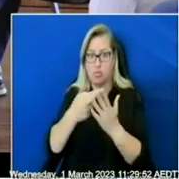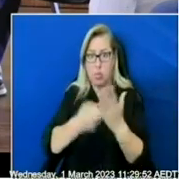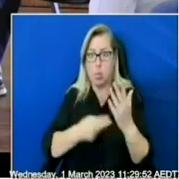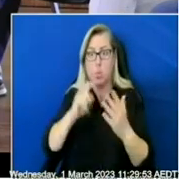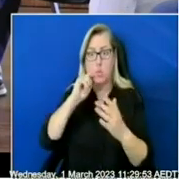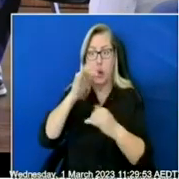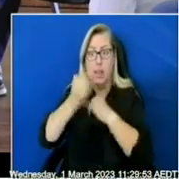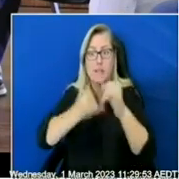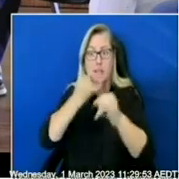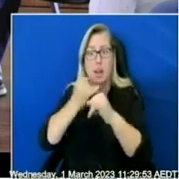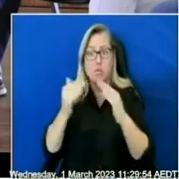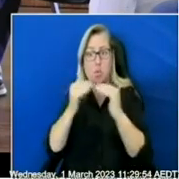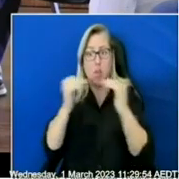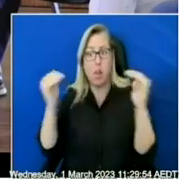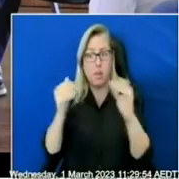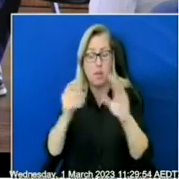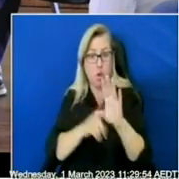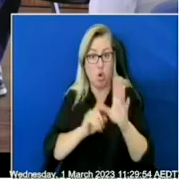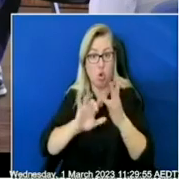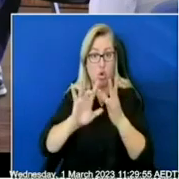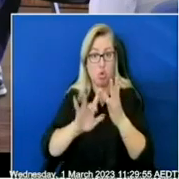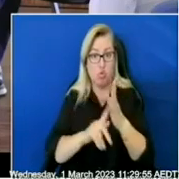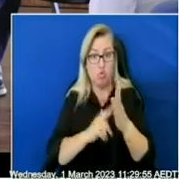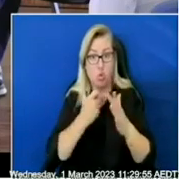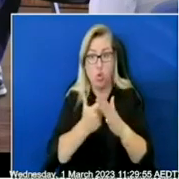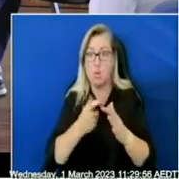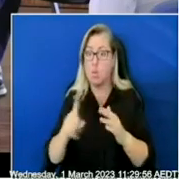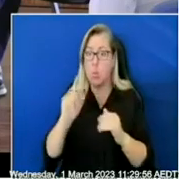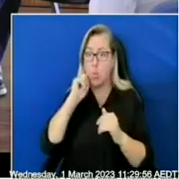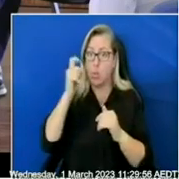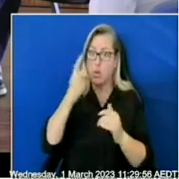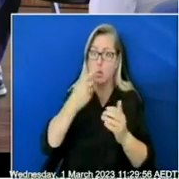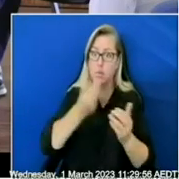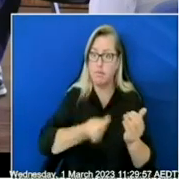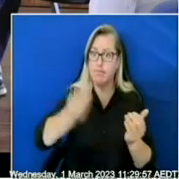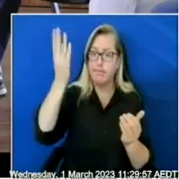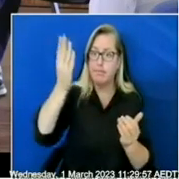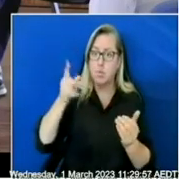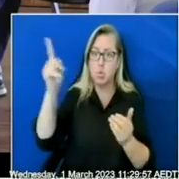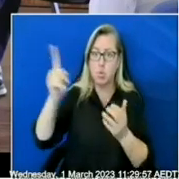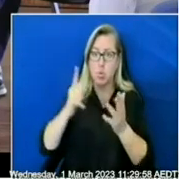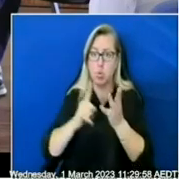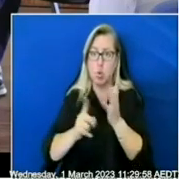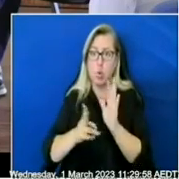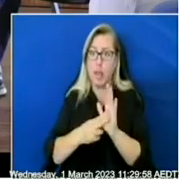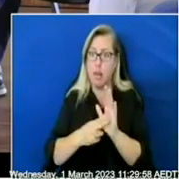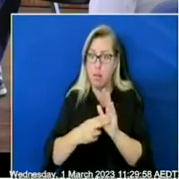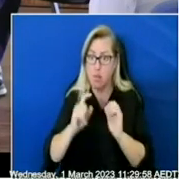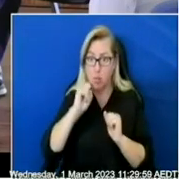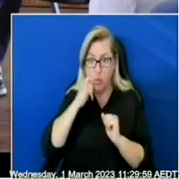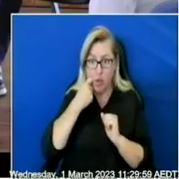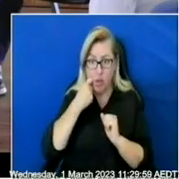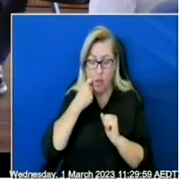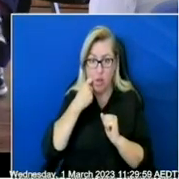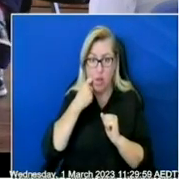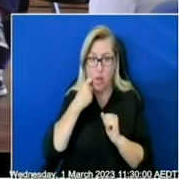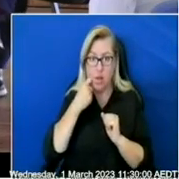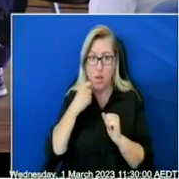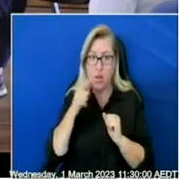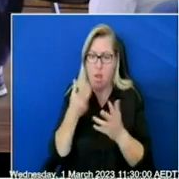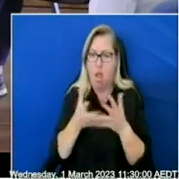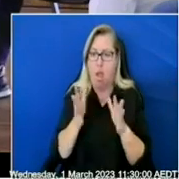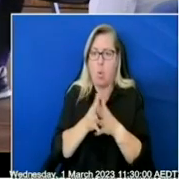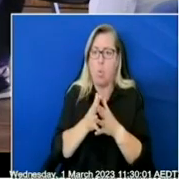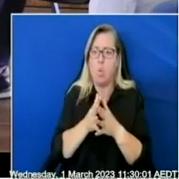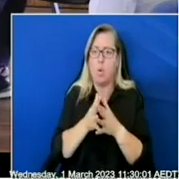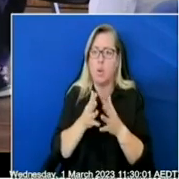to the UN or something to... Is that the... I don't know, does that get... how does that... Well, we I